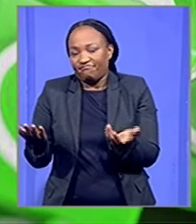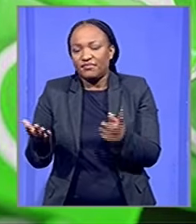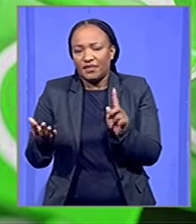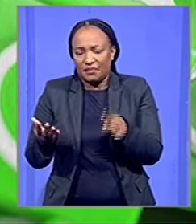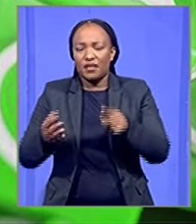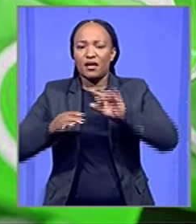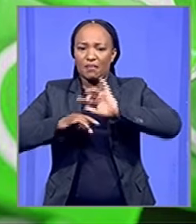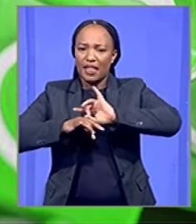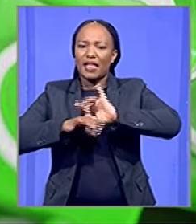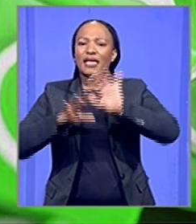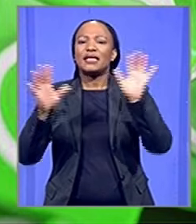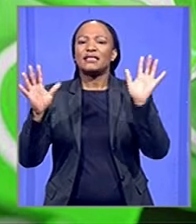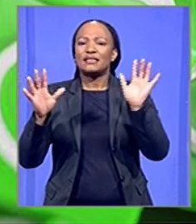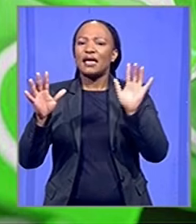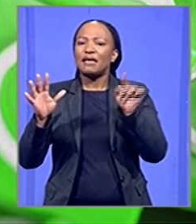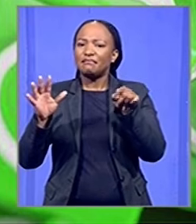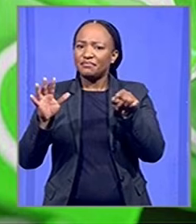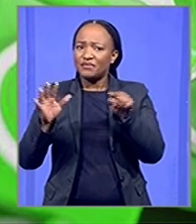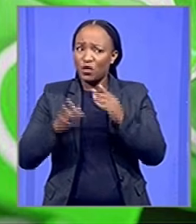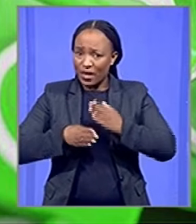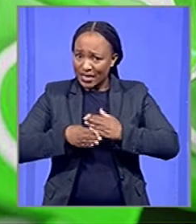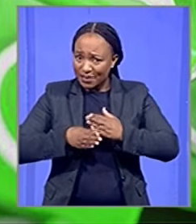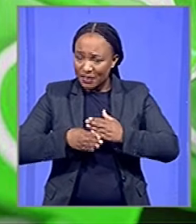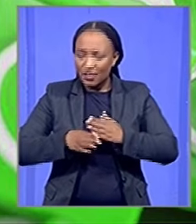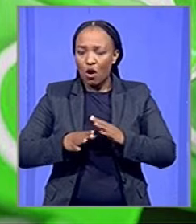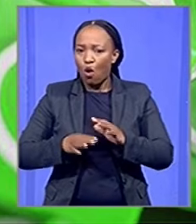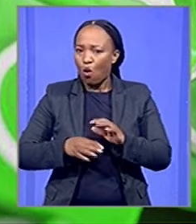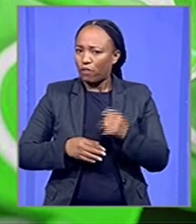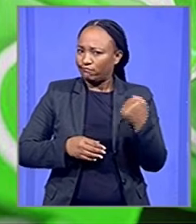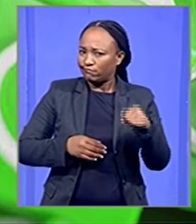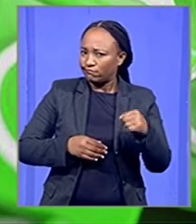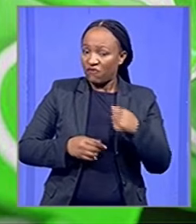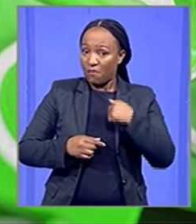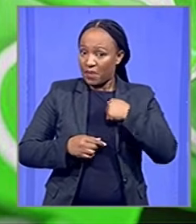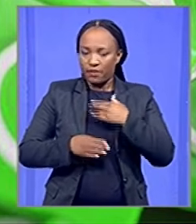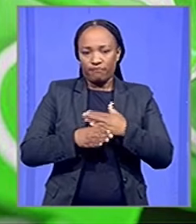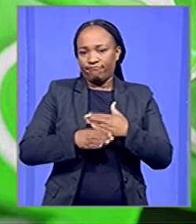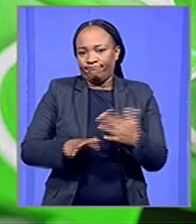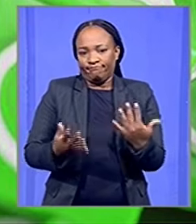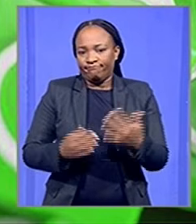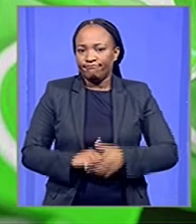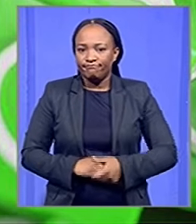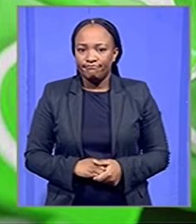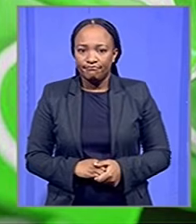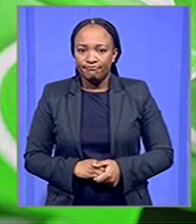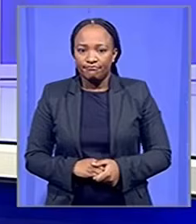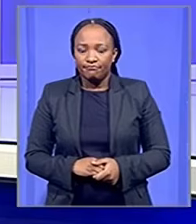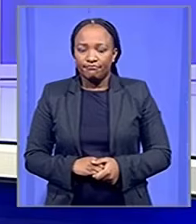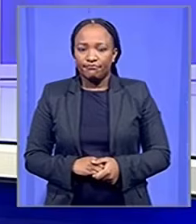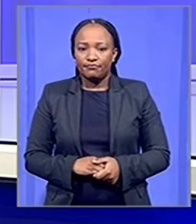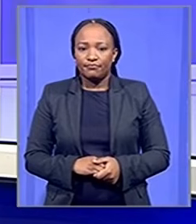tlhakise e utlwagale hore e a sebetsa ka potche go ya ka nna a e sebetse.